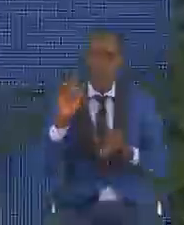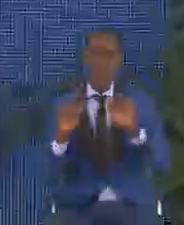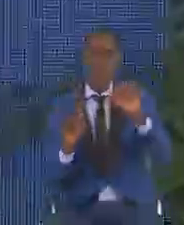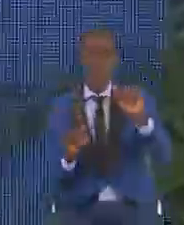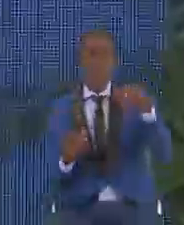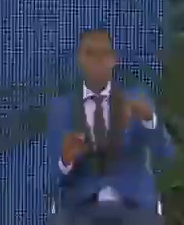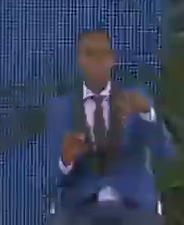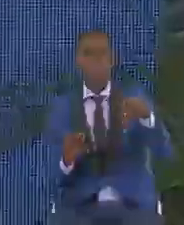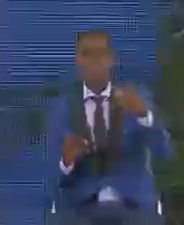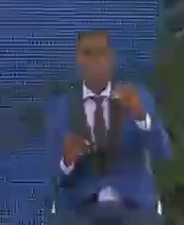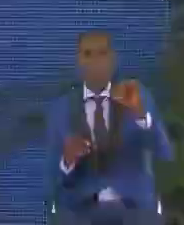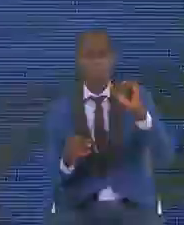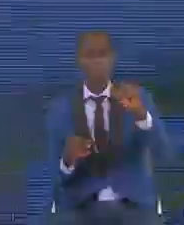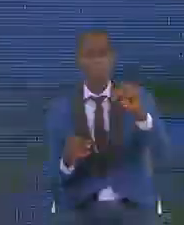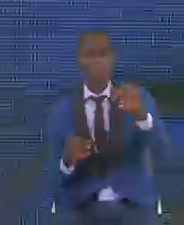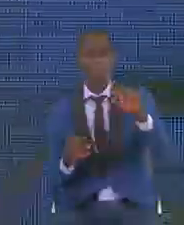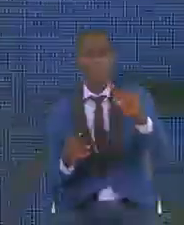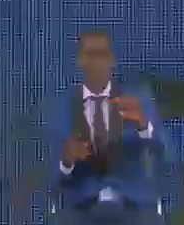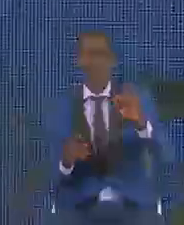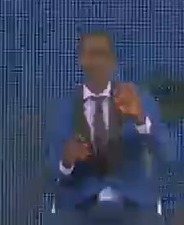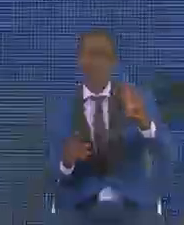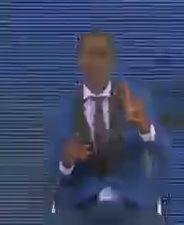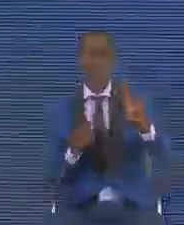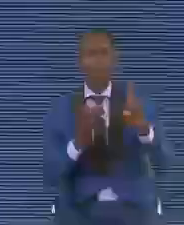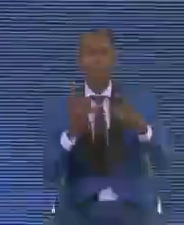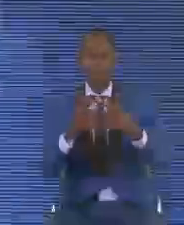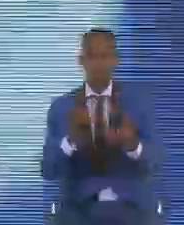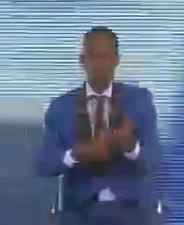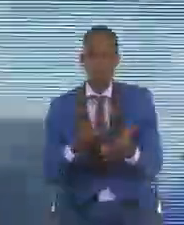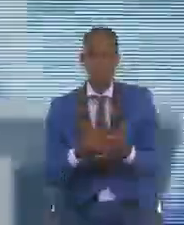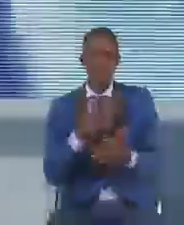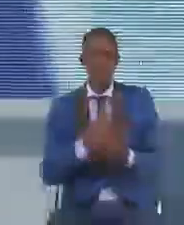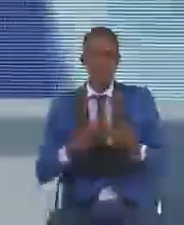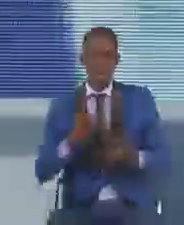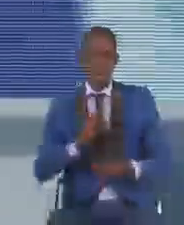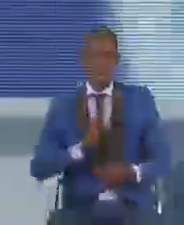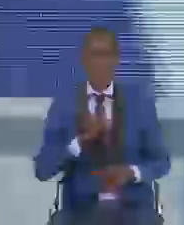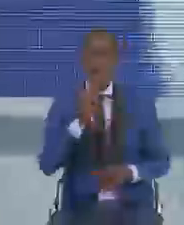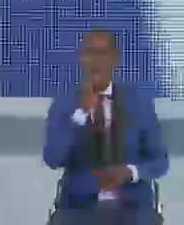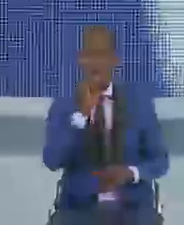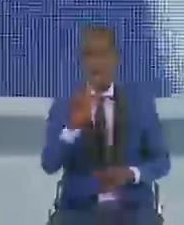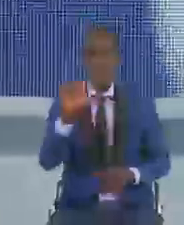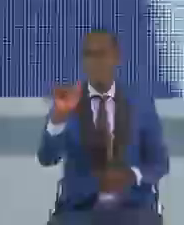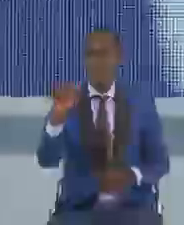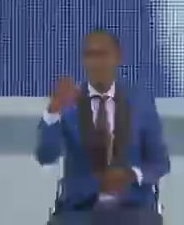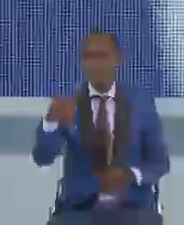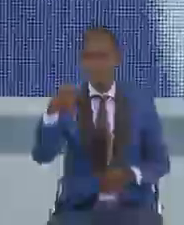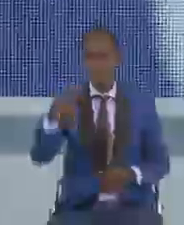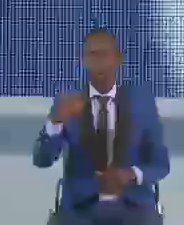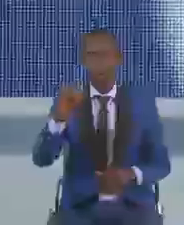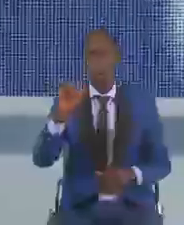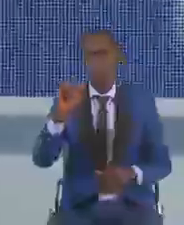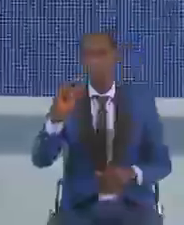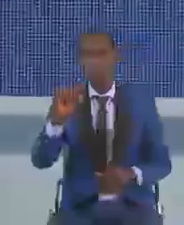down on your notebook there. I am appointed. Anybody that is appointed